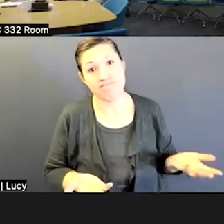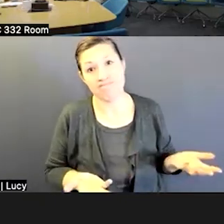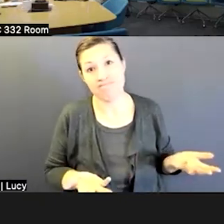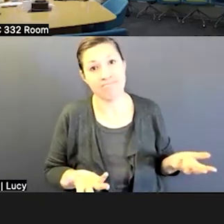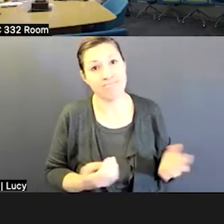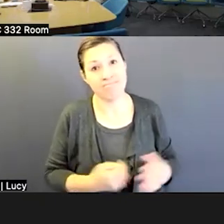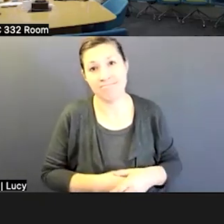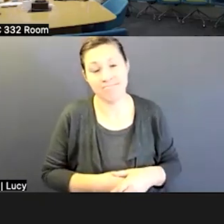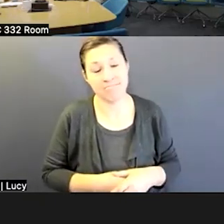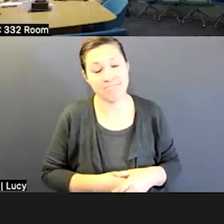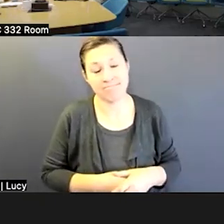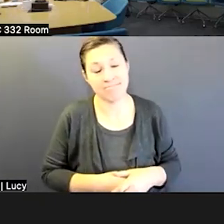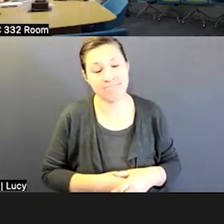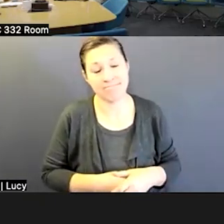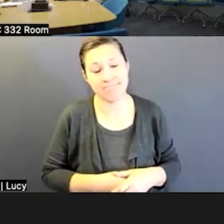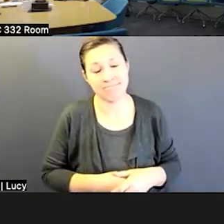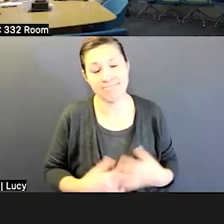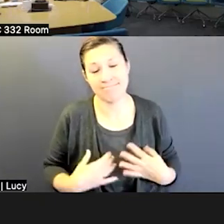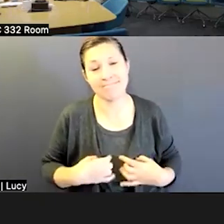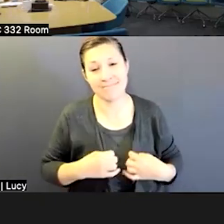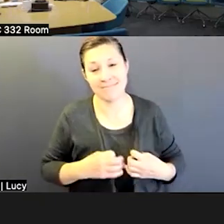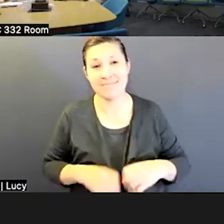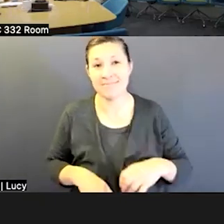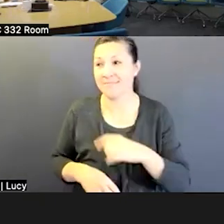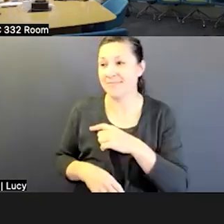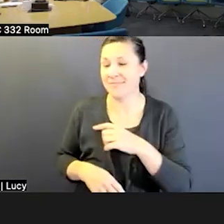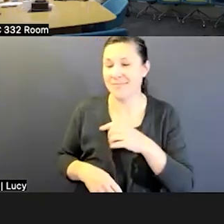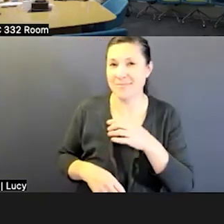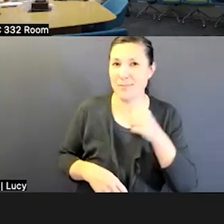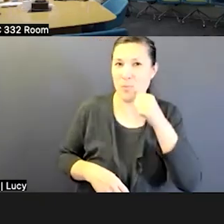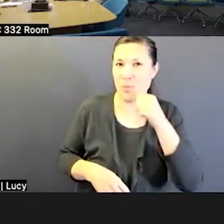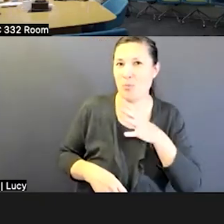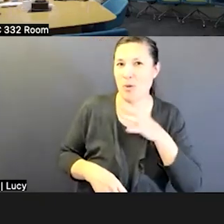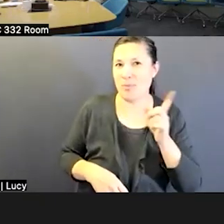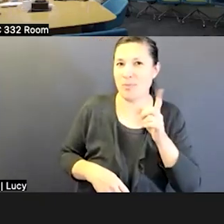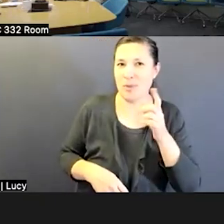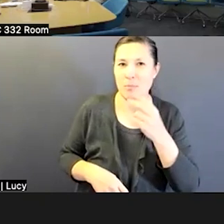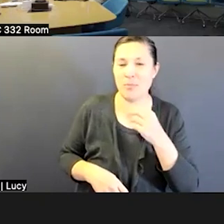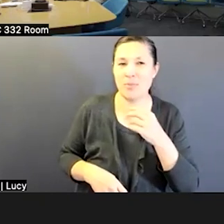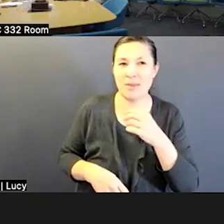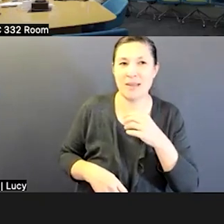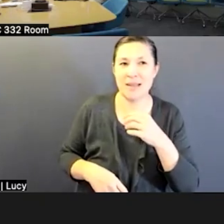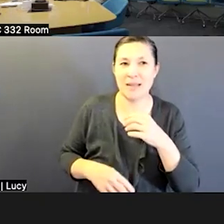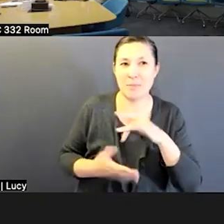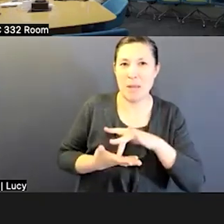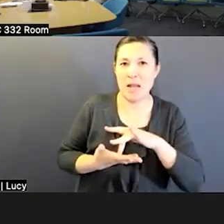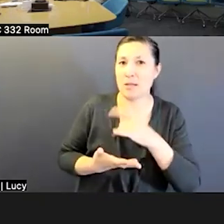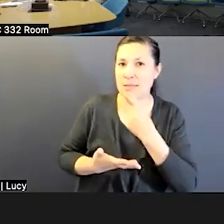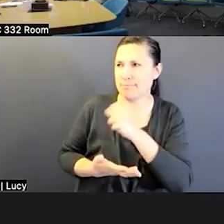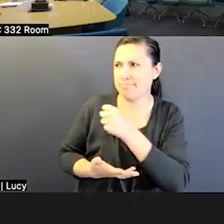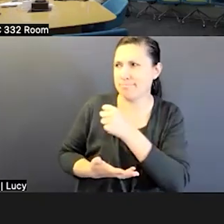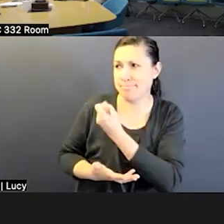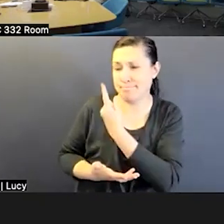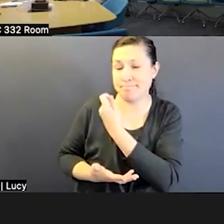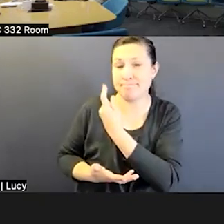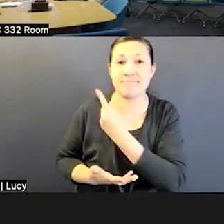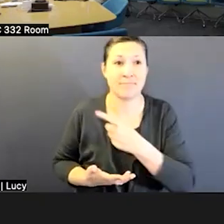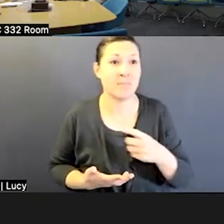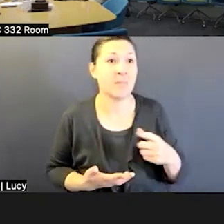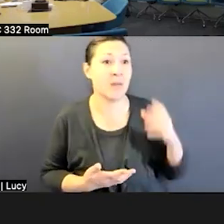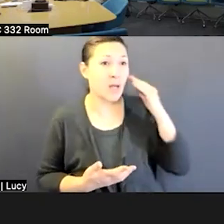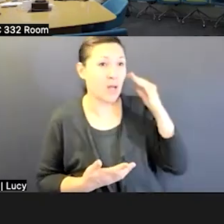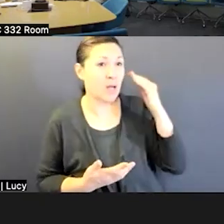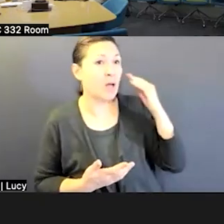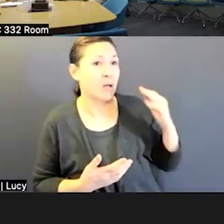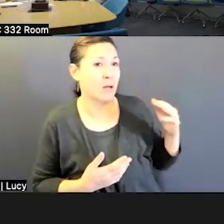hear you. Yeah, like I would have to like go to like some classes. Like I had like some big classes, but how my